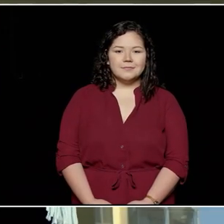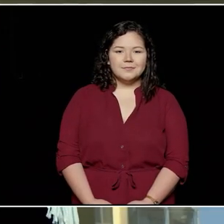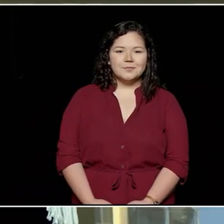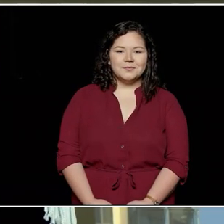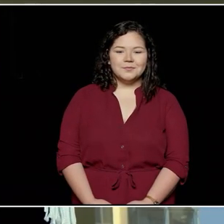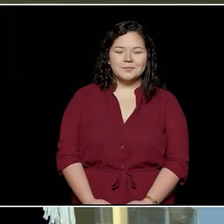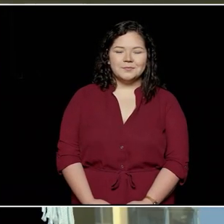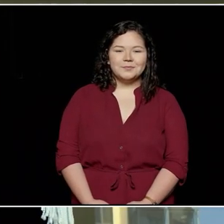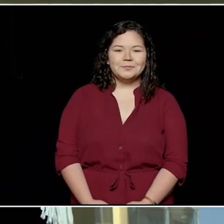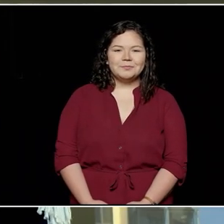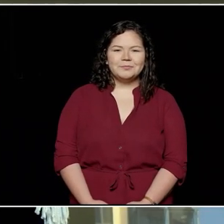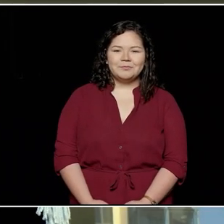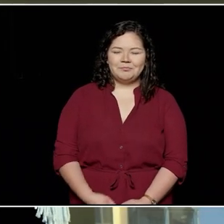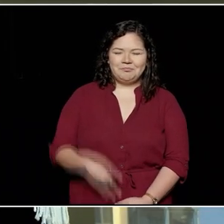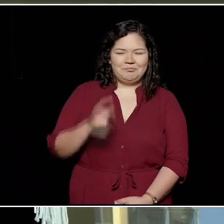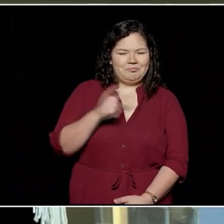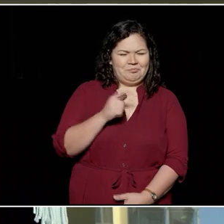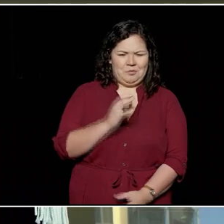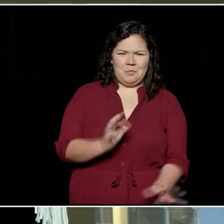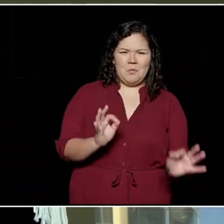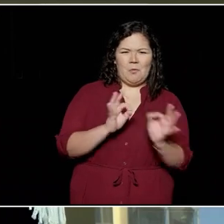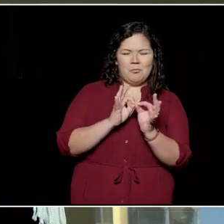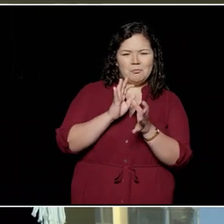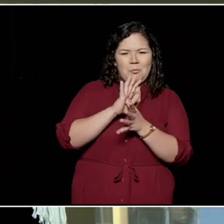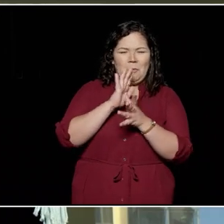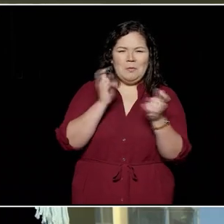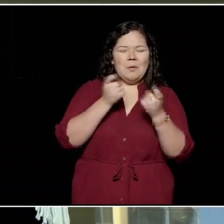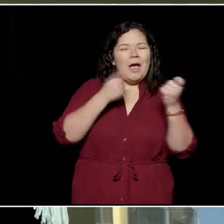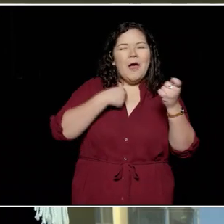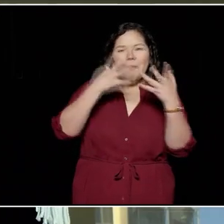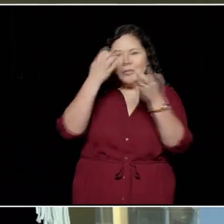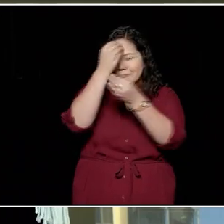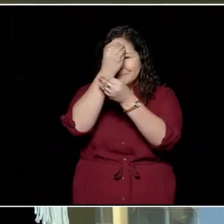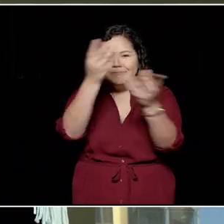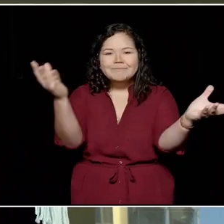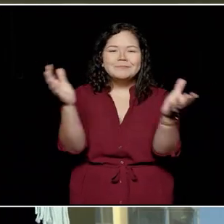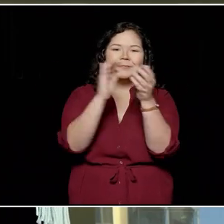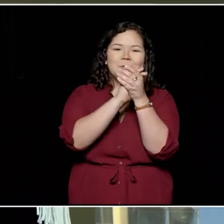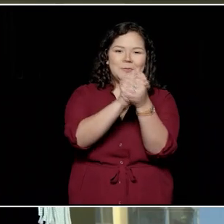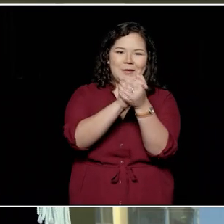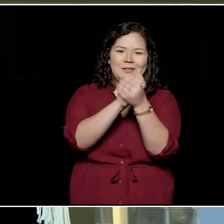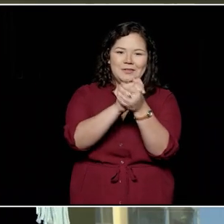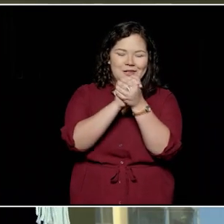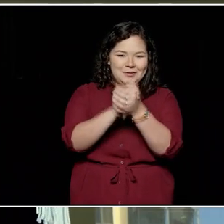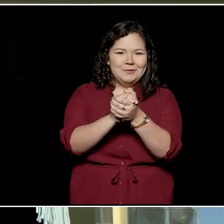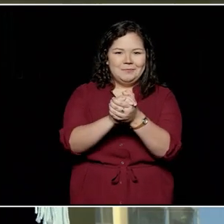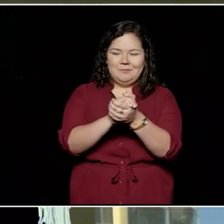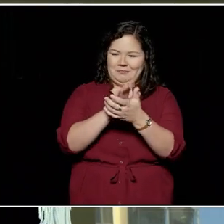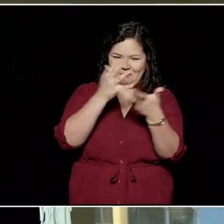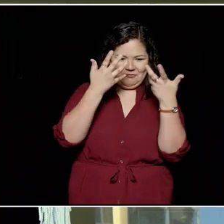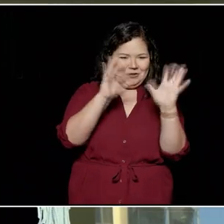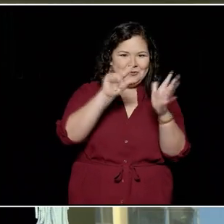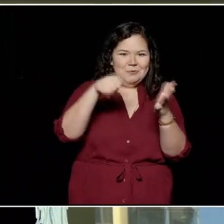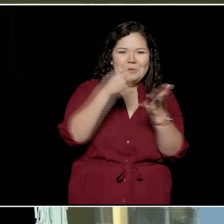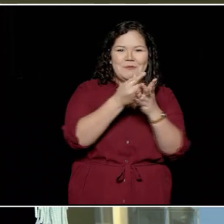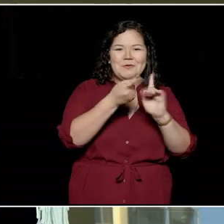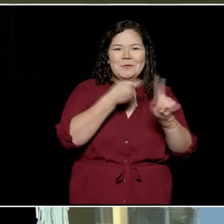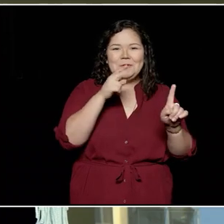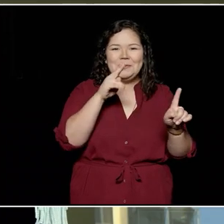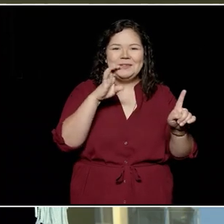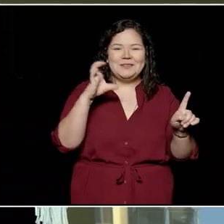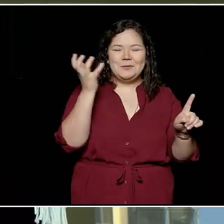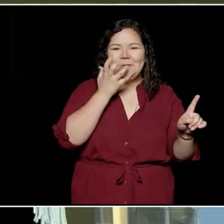On this most important of occasions, I send my heartfelt congratulations on your graduation from